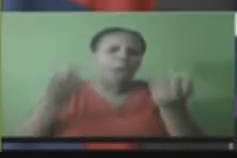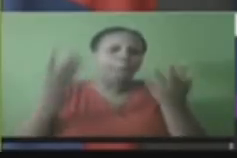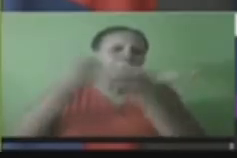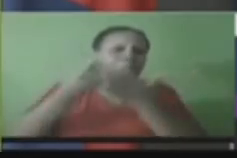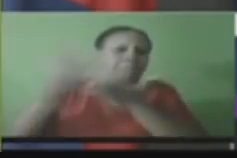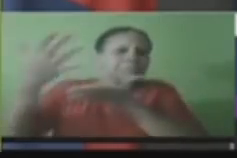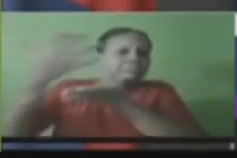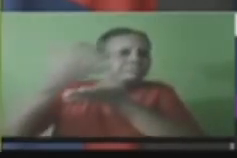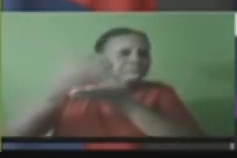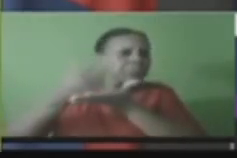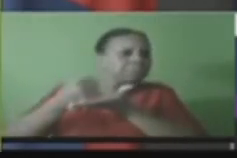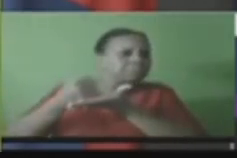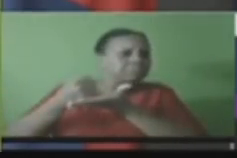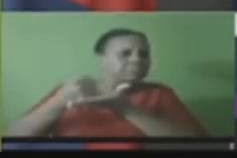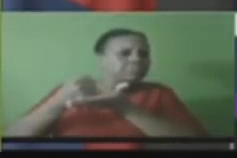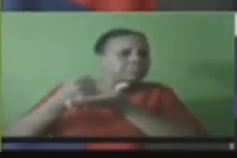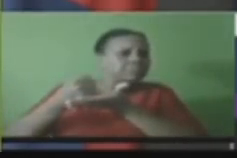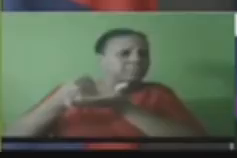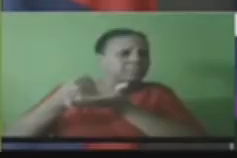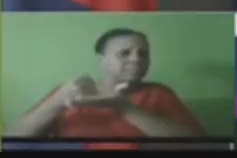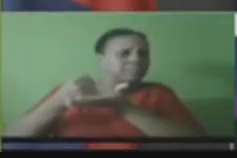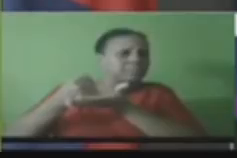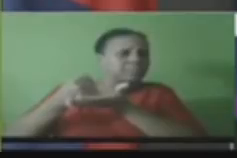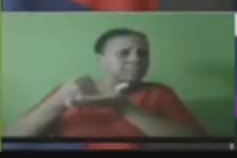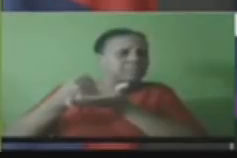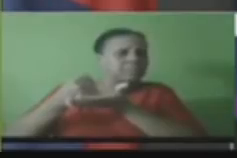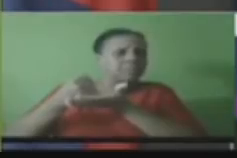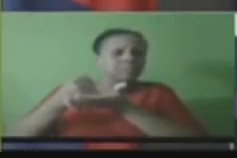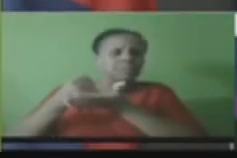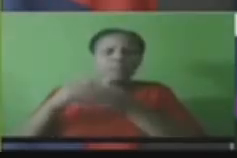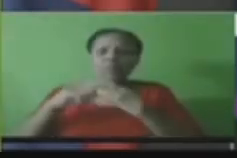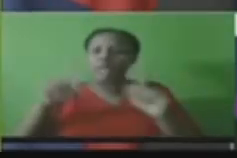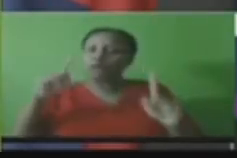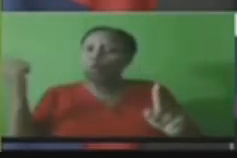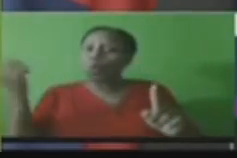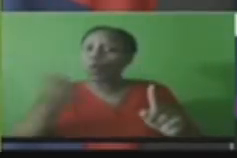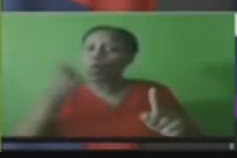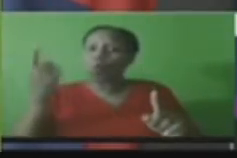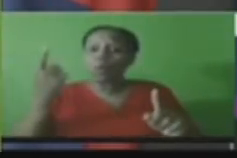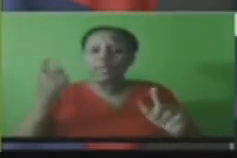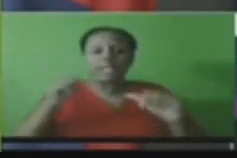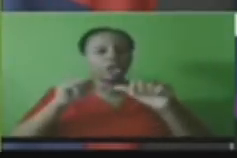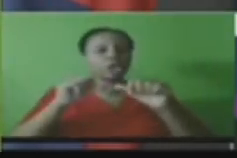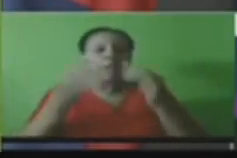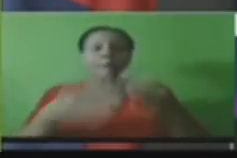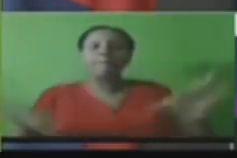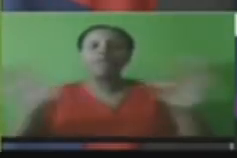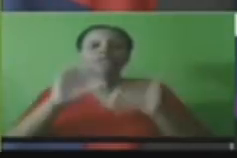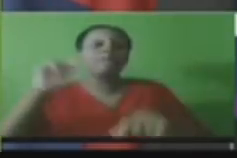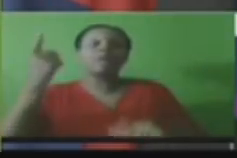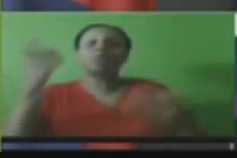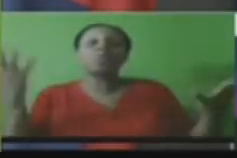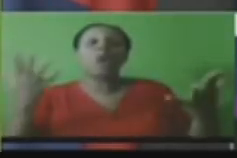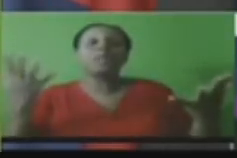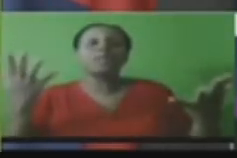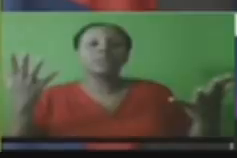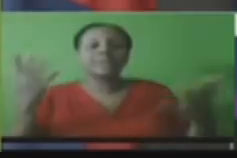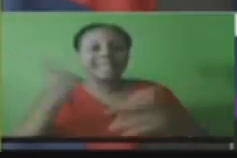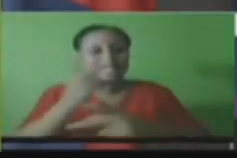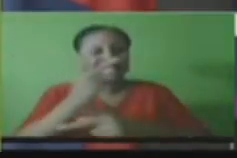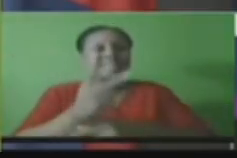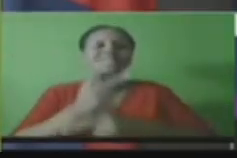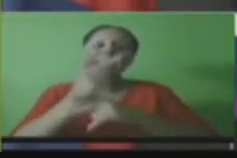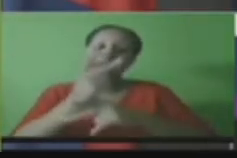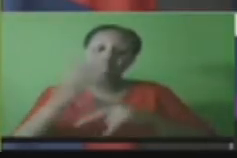on preserving livelihood, because in this country, the public sector wage bill and livelihood go hand in hand. The government is the